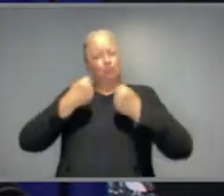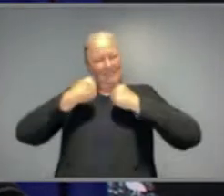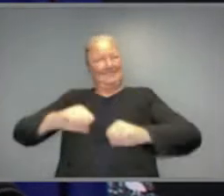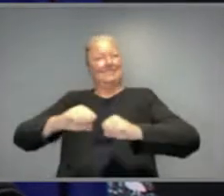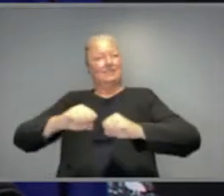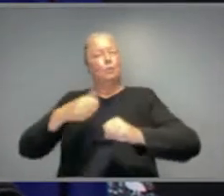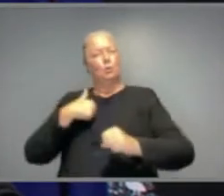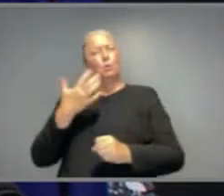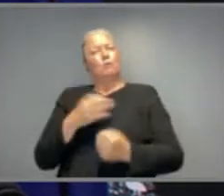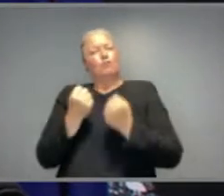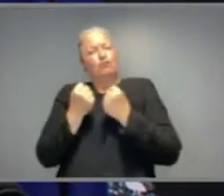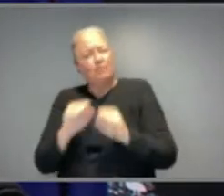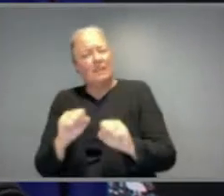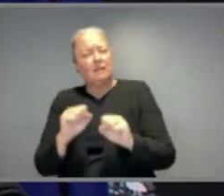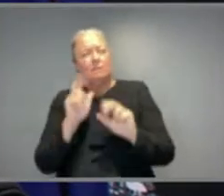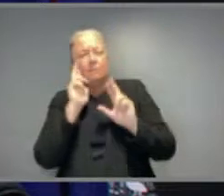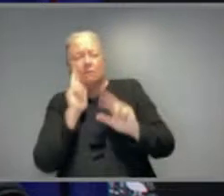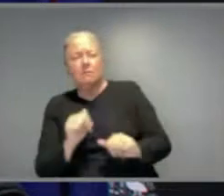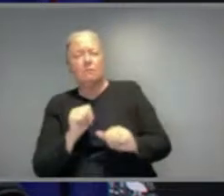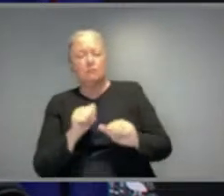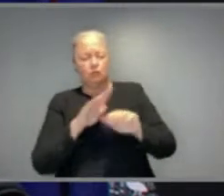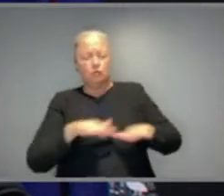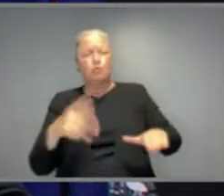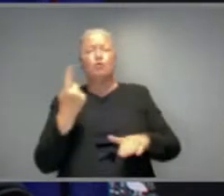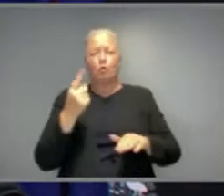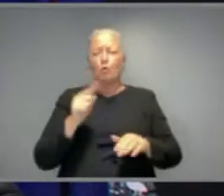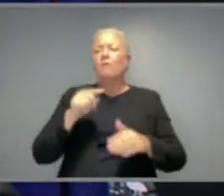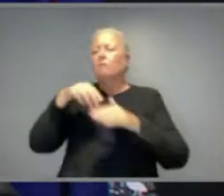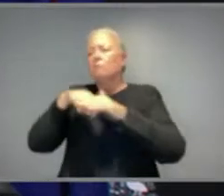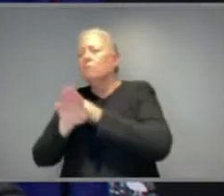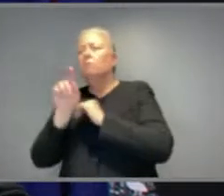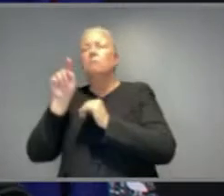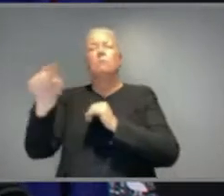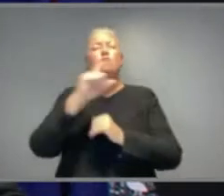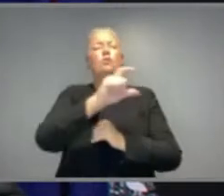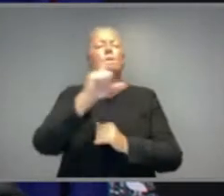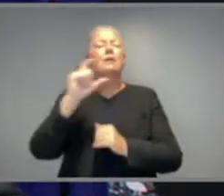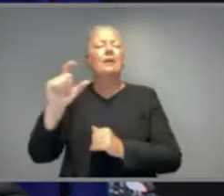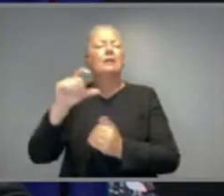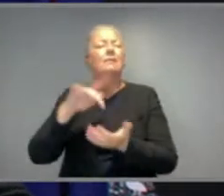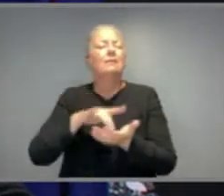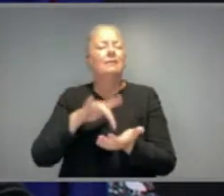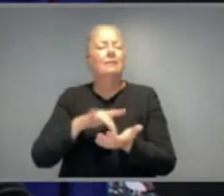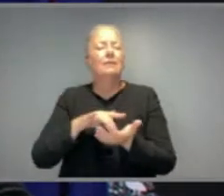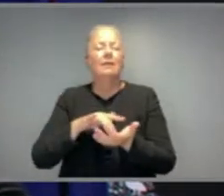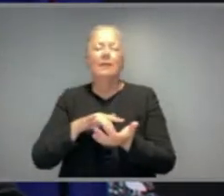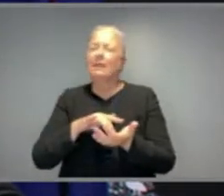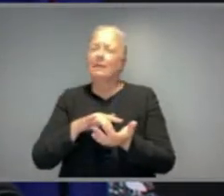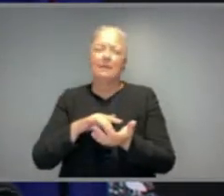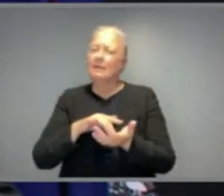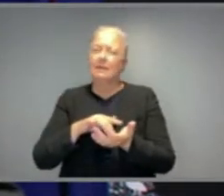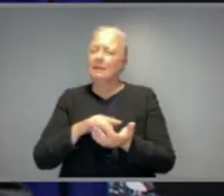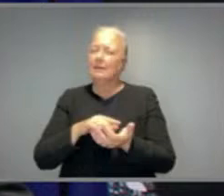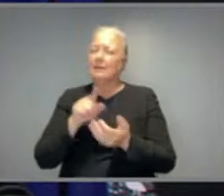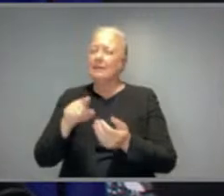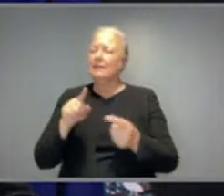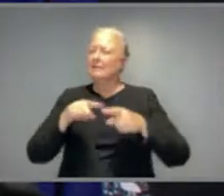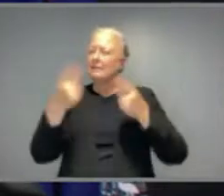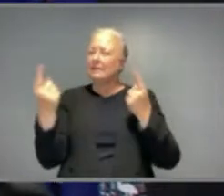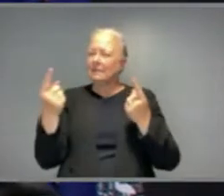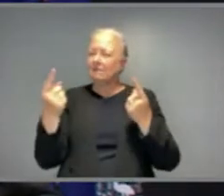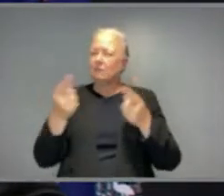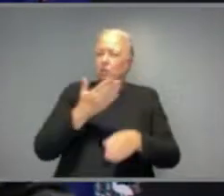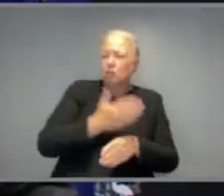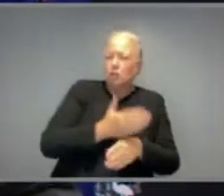for those children who are in those childcare facilities. So there was a very different task. I mean, the social services lever was